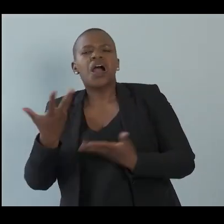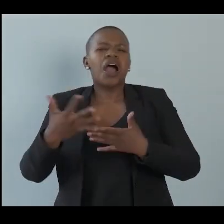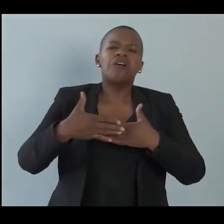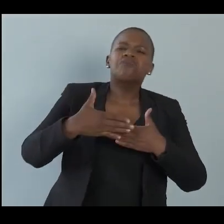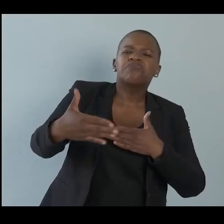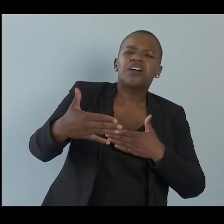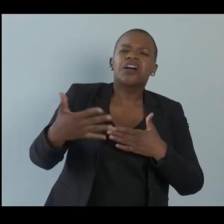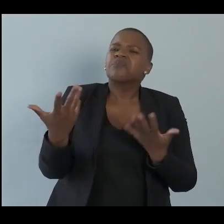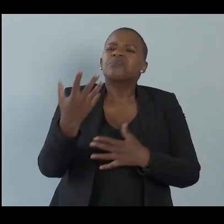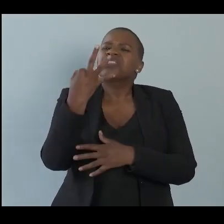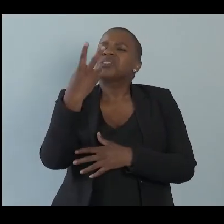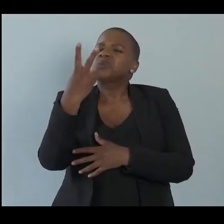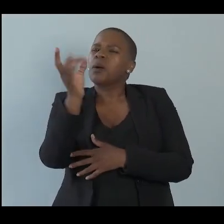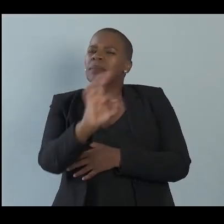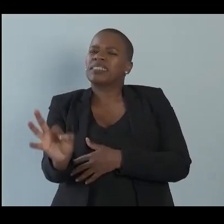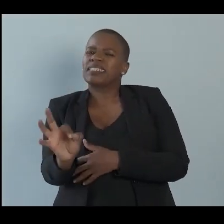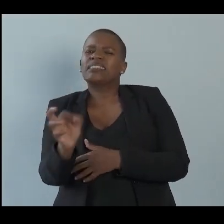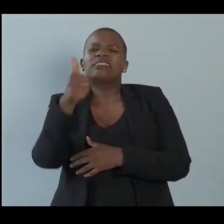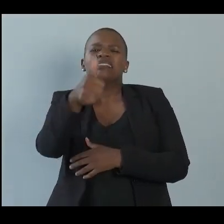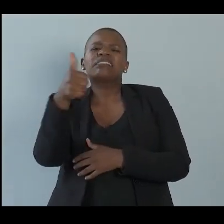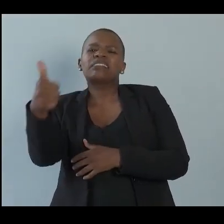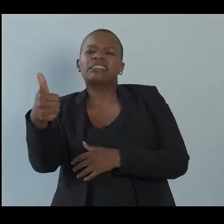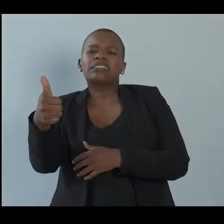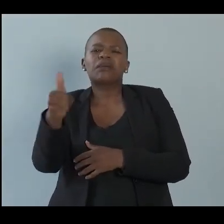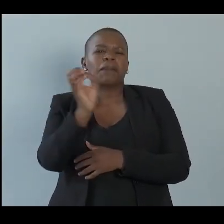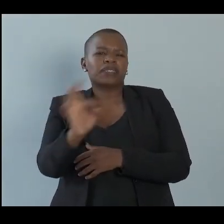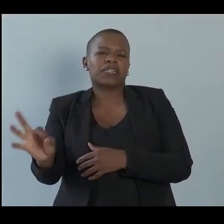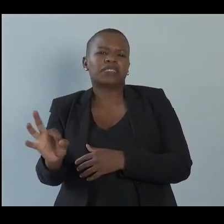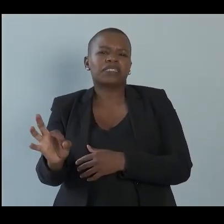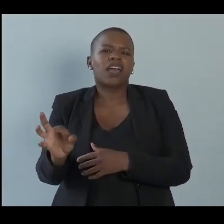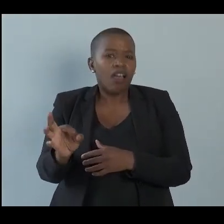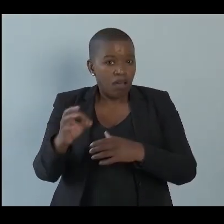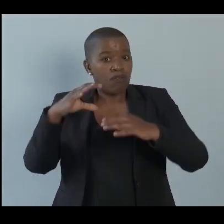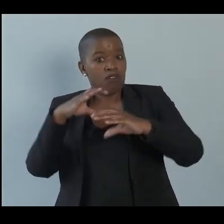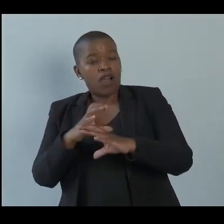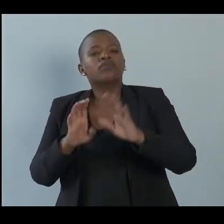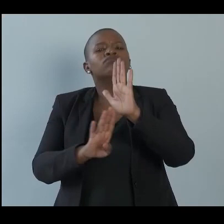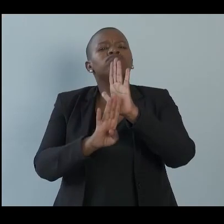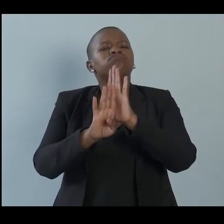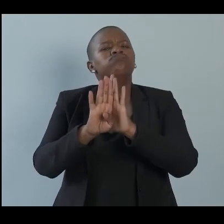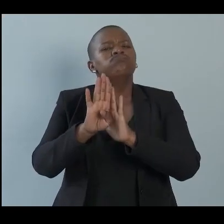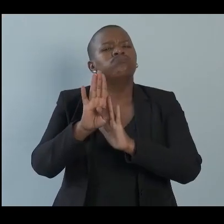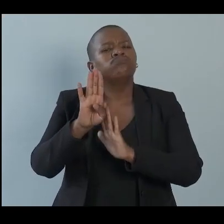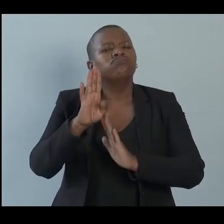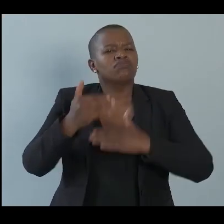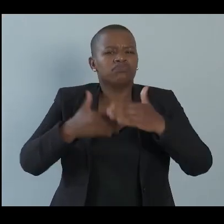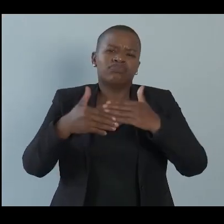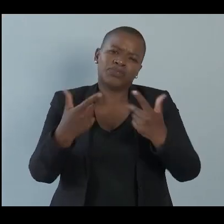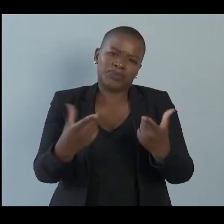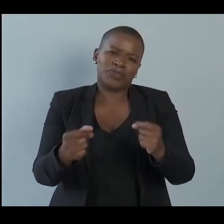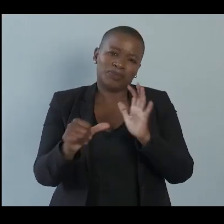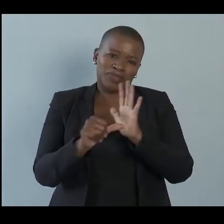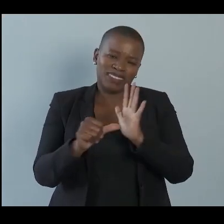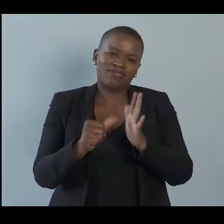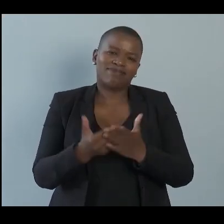year-end to 66%. Continuing to focus on improving this pre-fitment ratio is a key contributor to